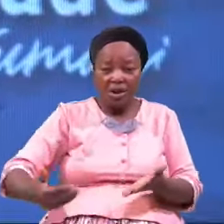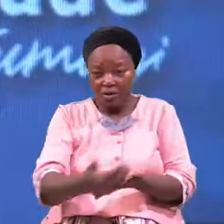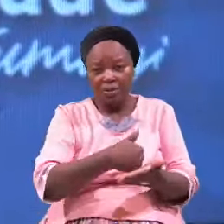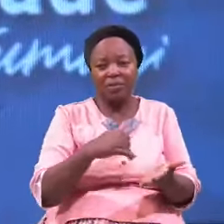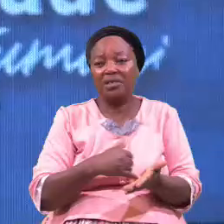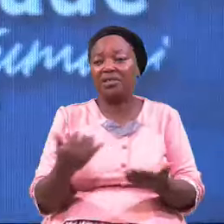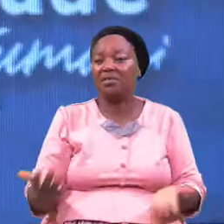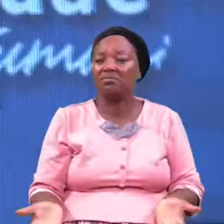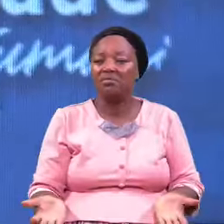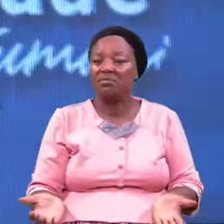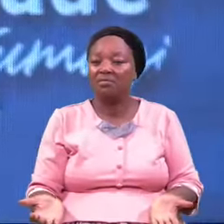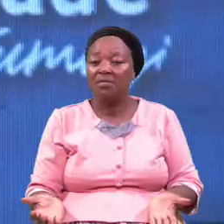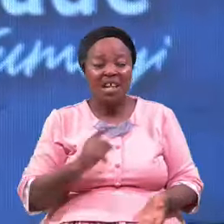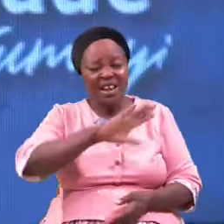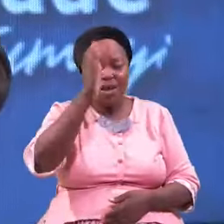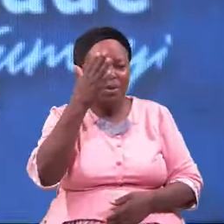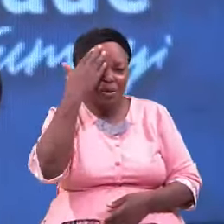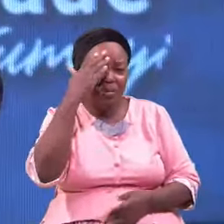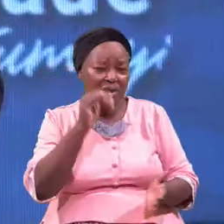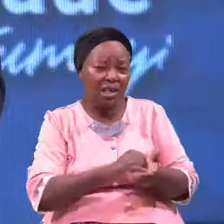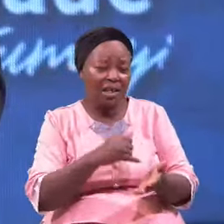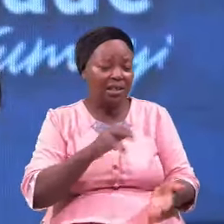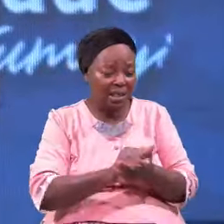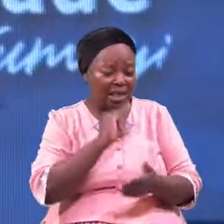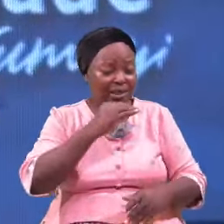He Never Realized It Was Judgment